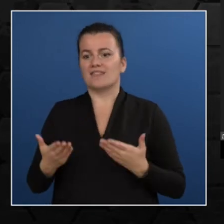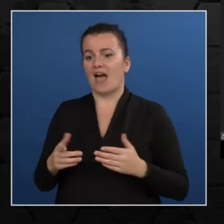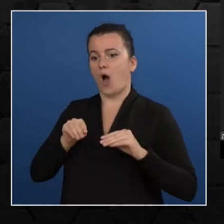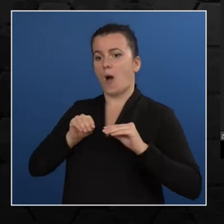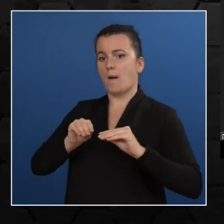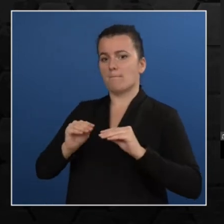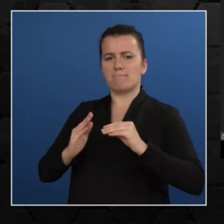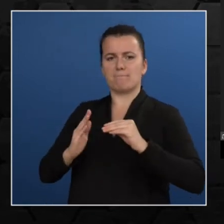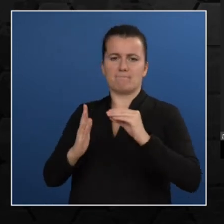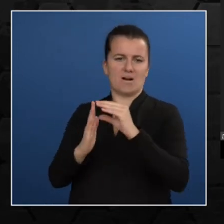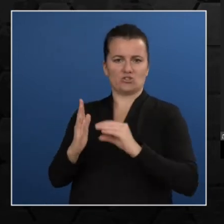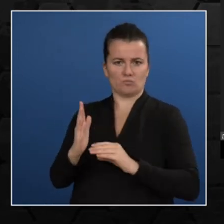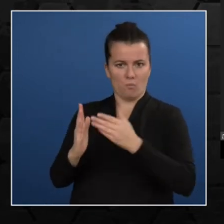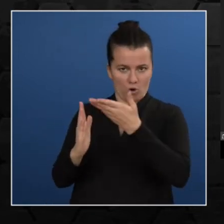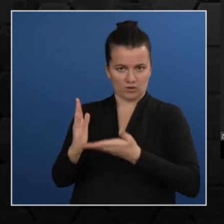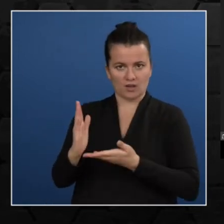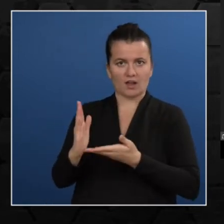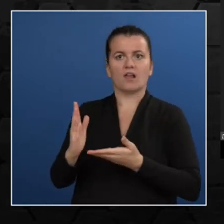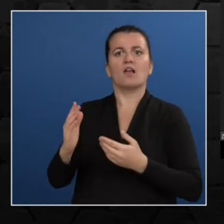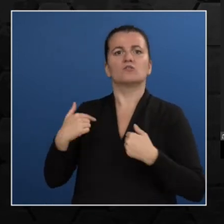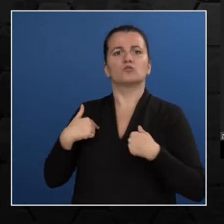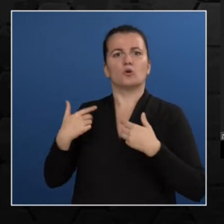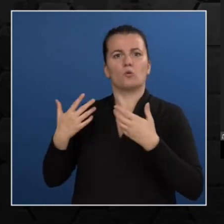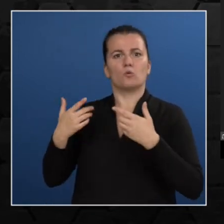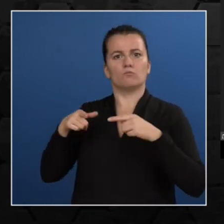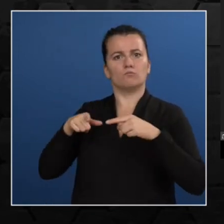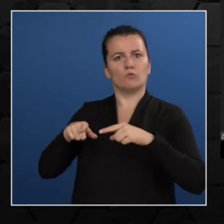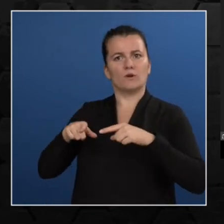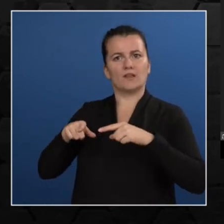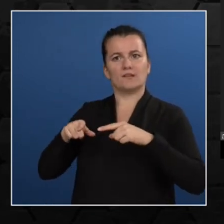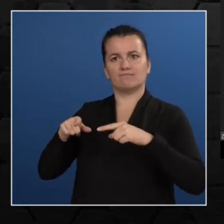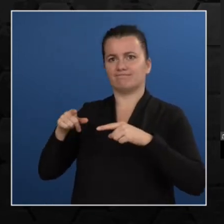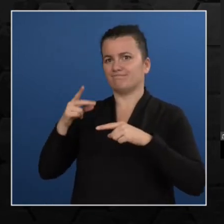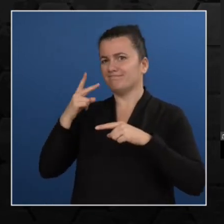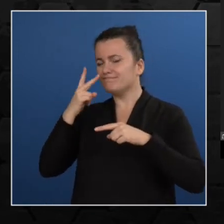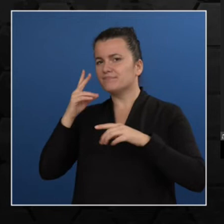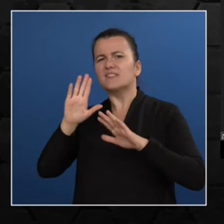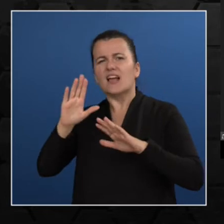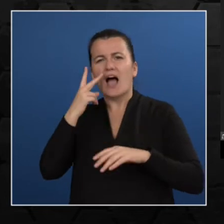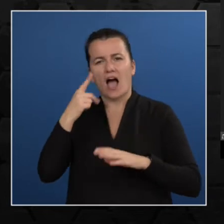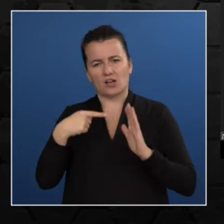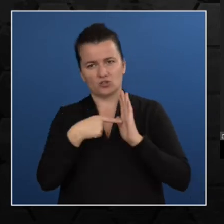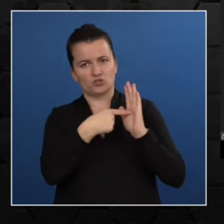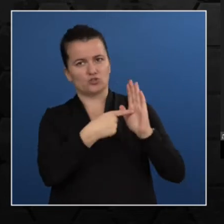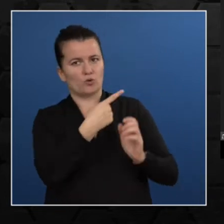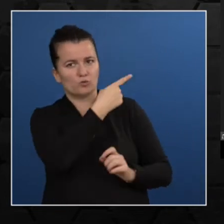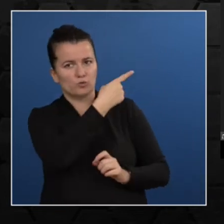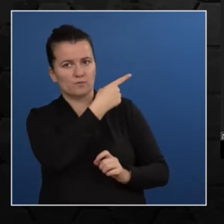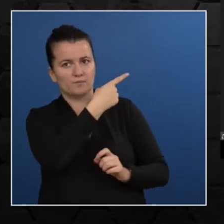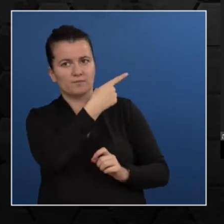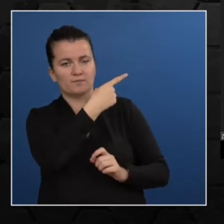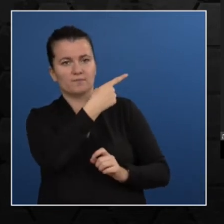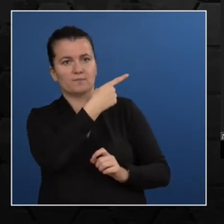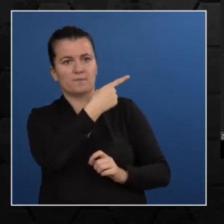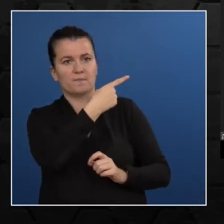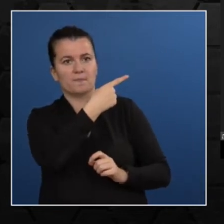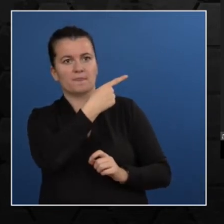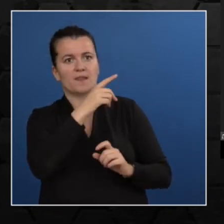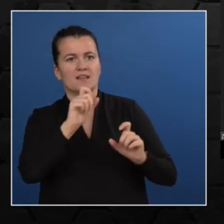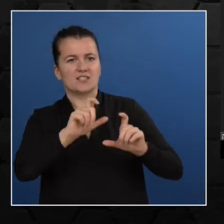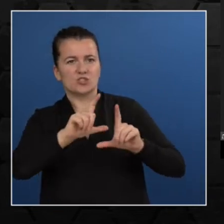Studio application. So let me just use the zoom function in Windows.